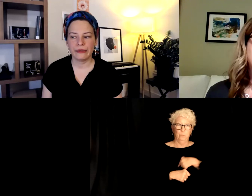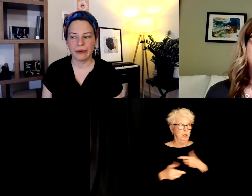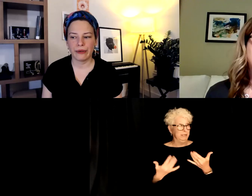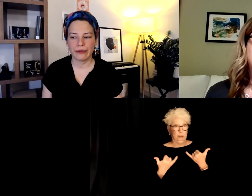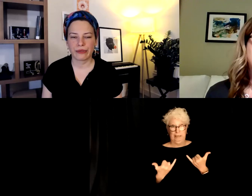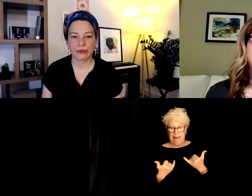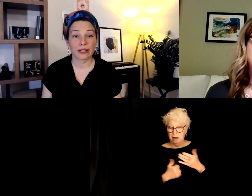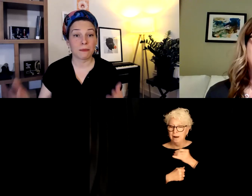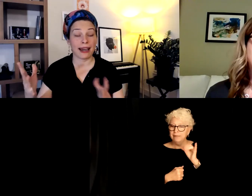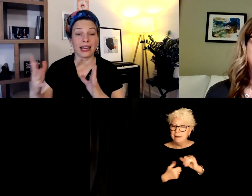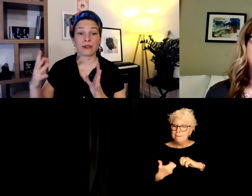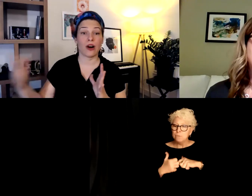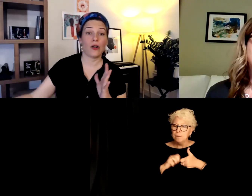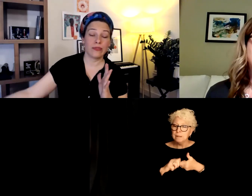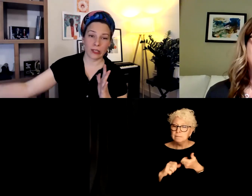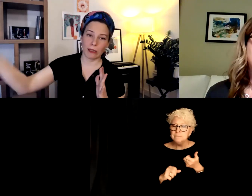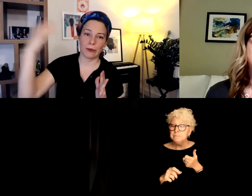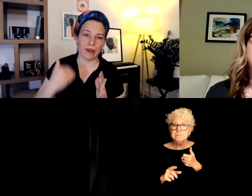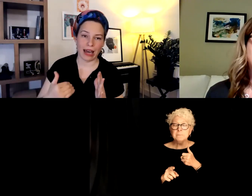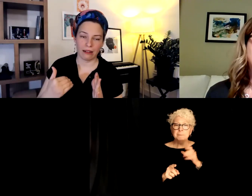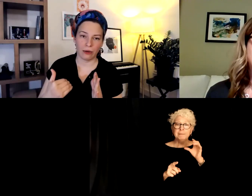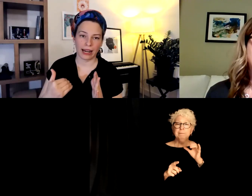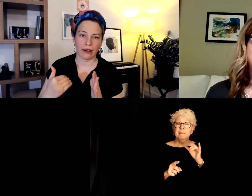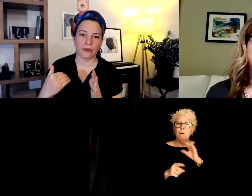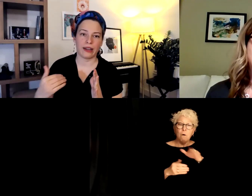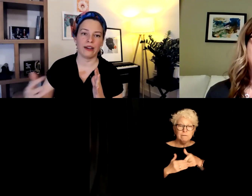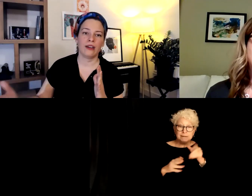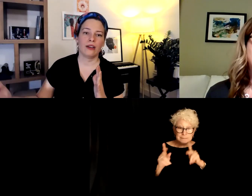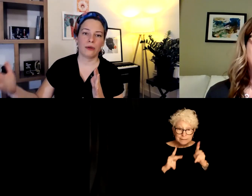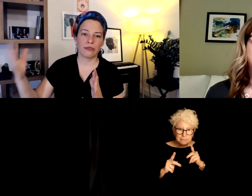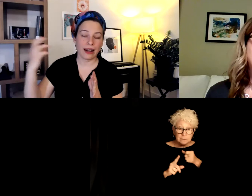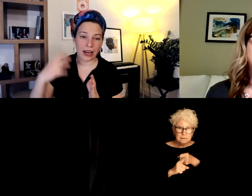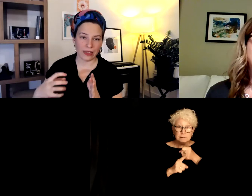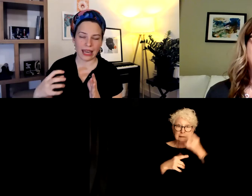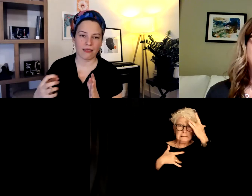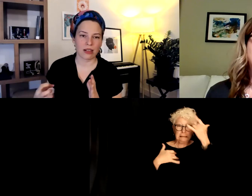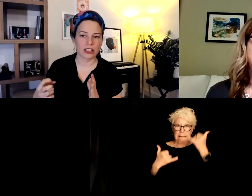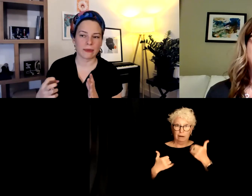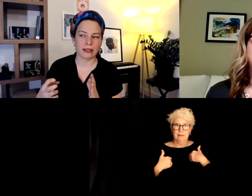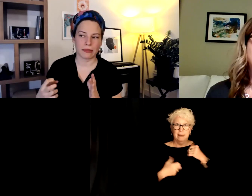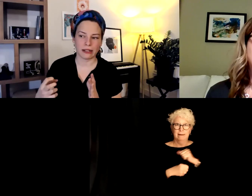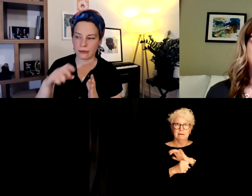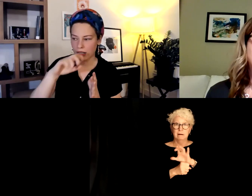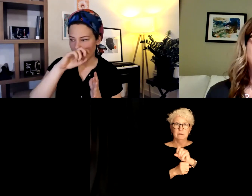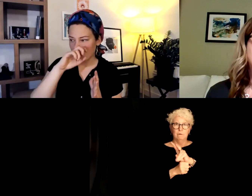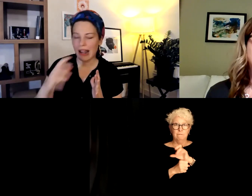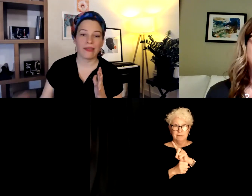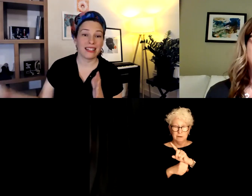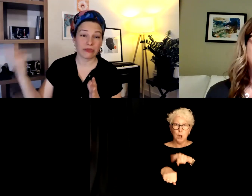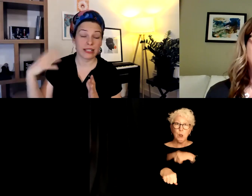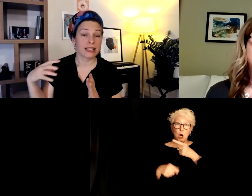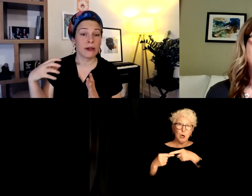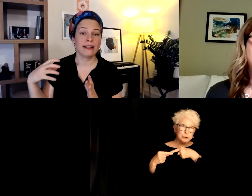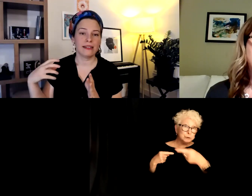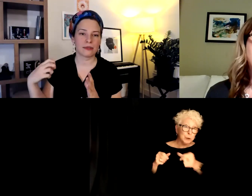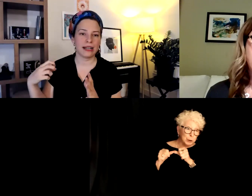you both respect that there's all of these new people who are getting COVID, who are finding out that they have these long-term symptoms, who are having a